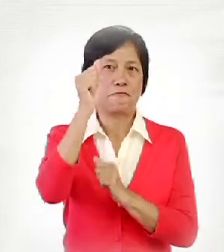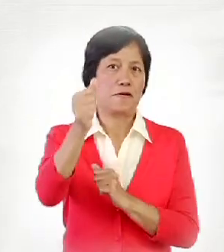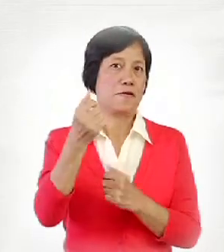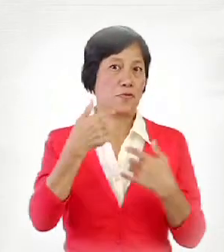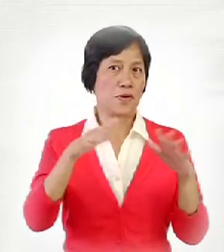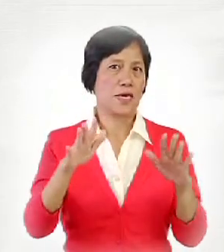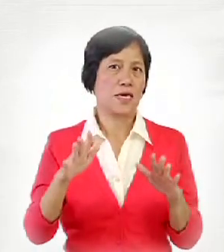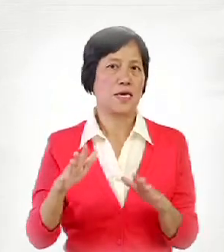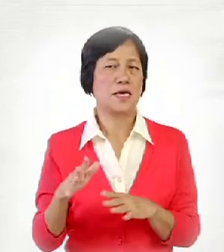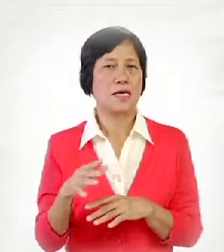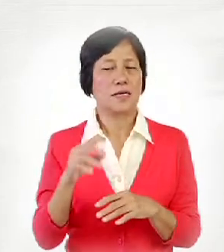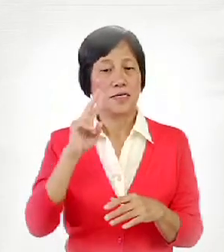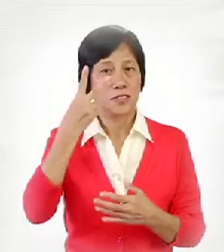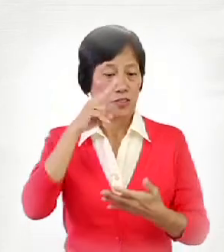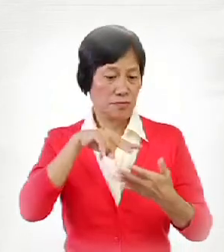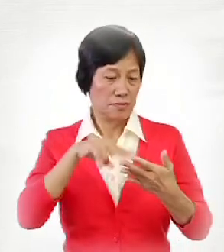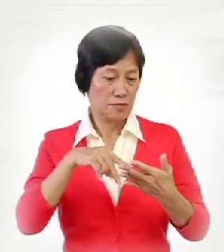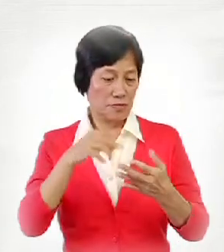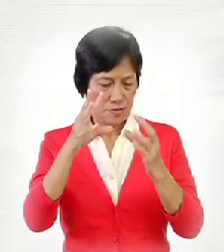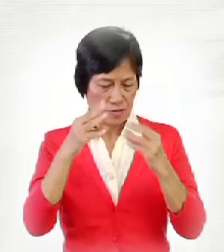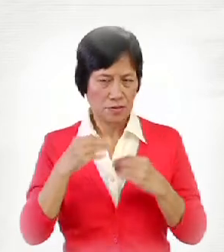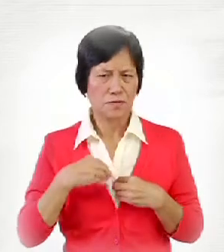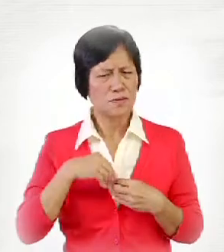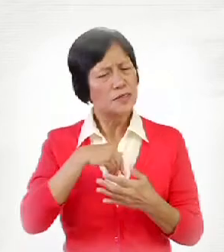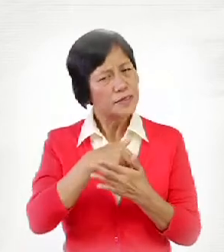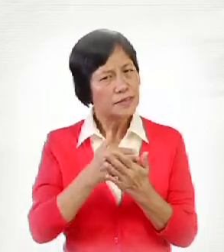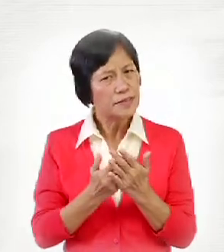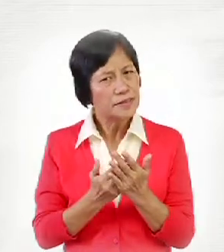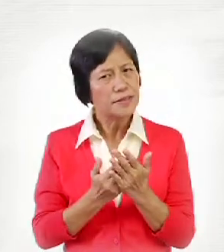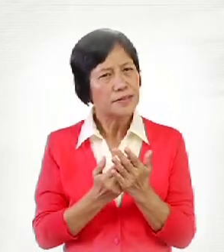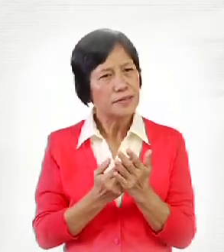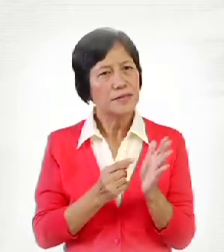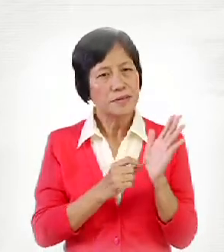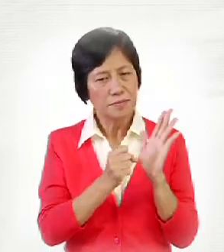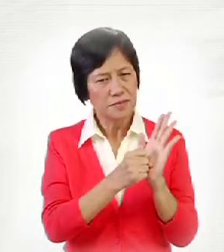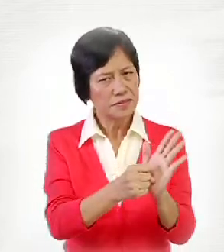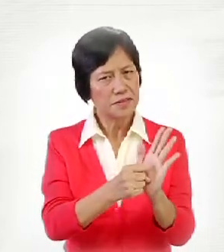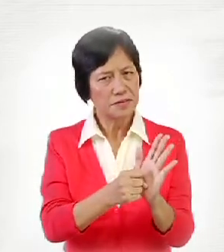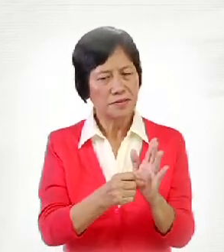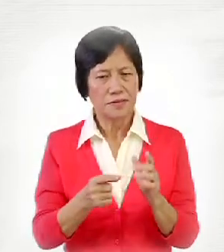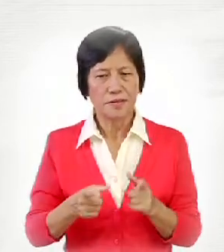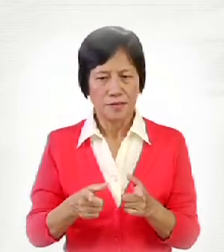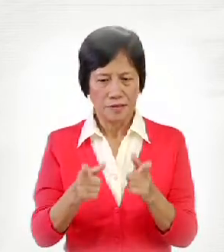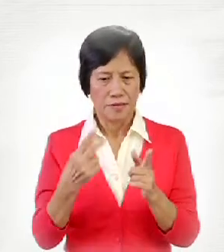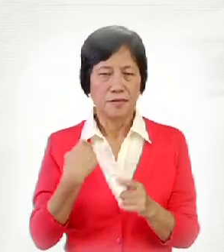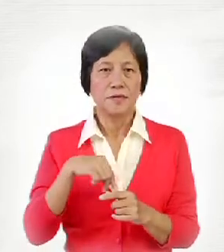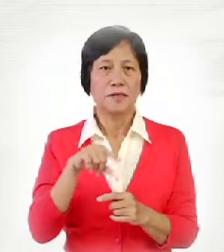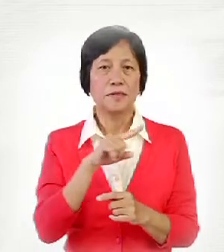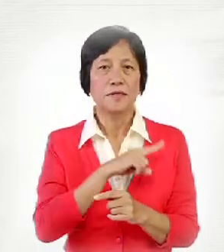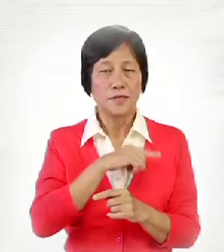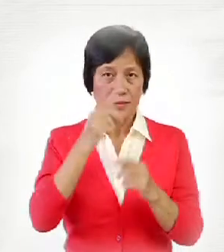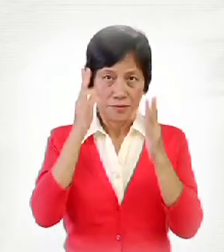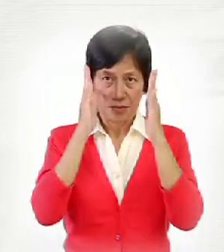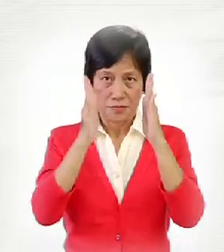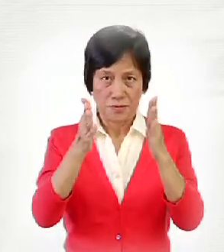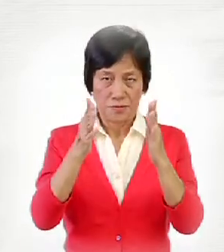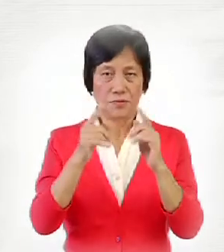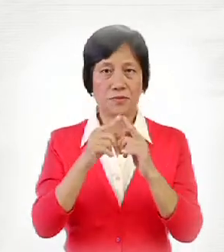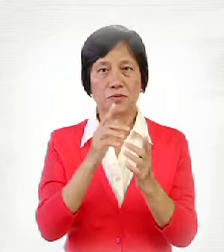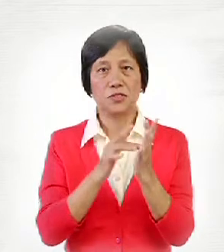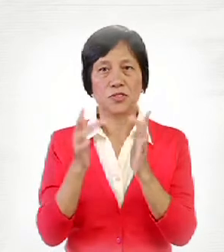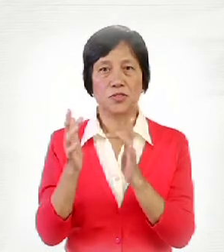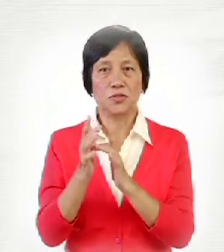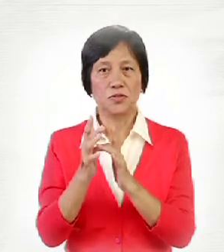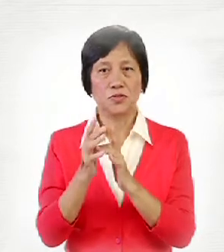reading gives us some indications. Let us turn to Jesus, the image of